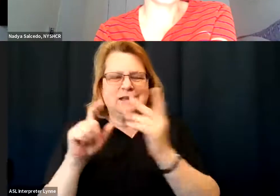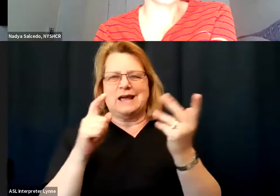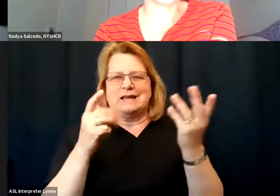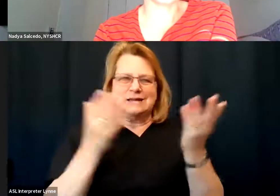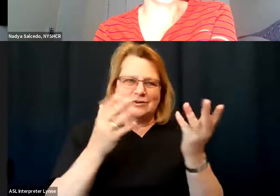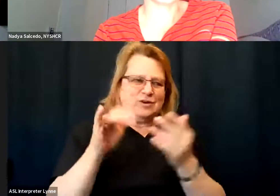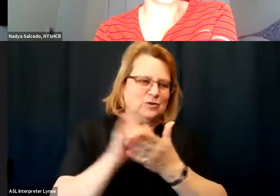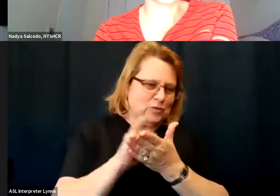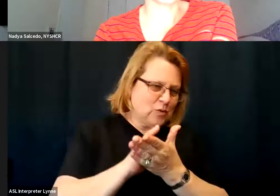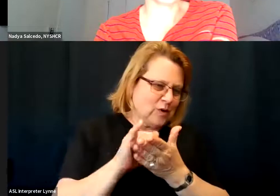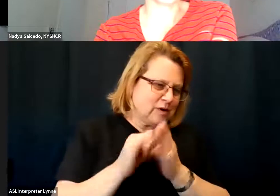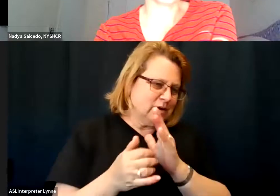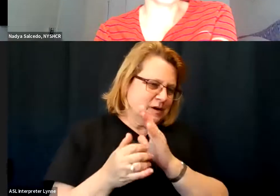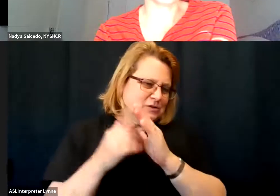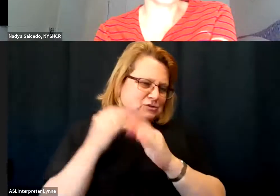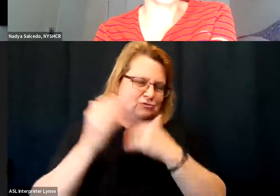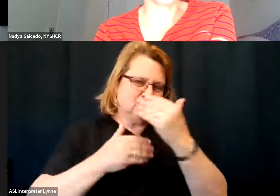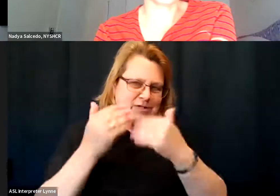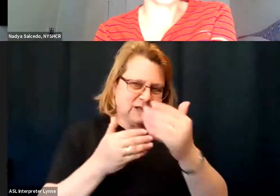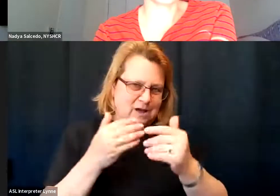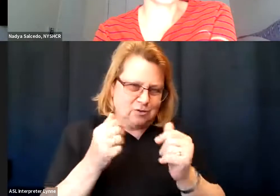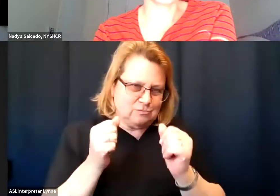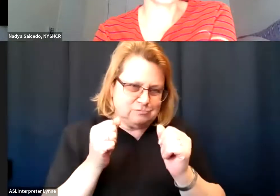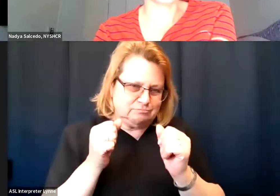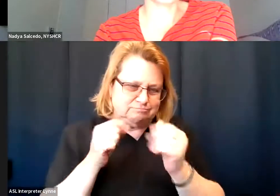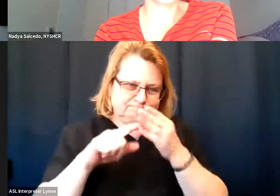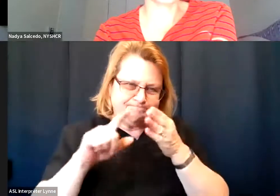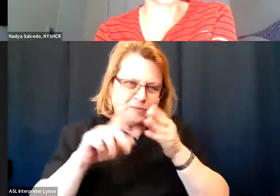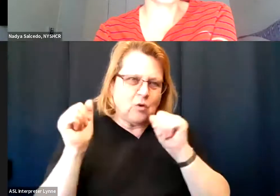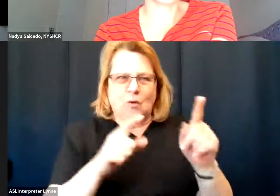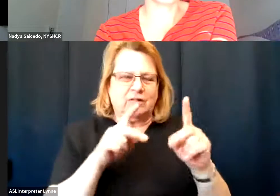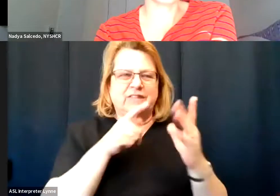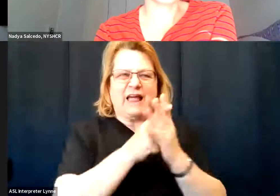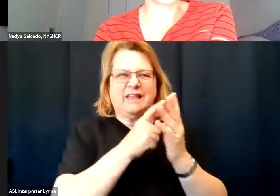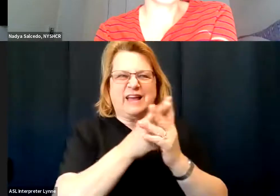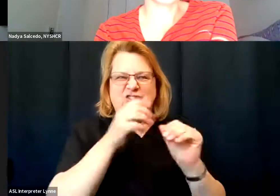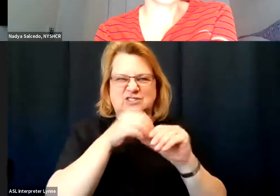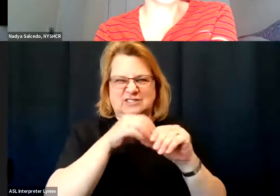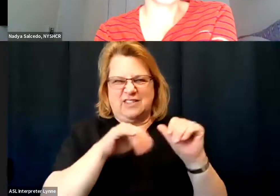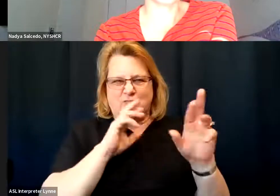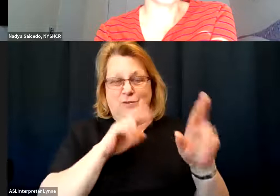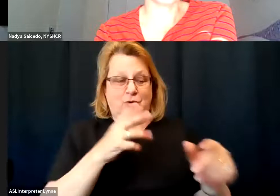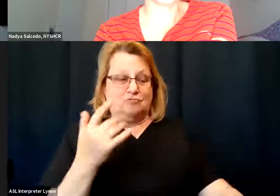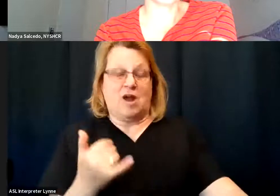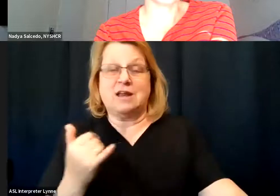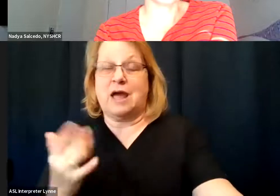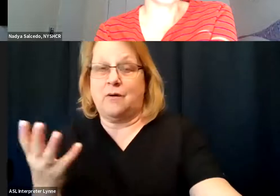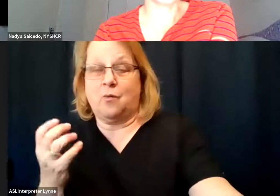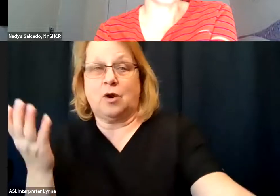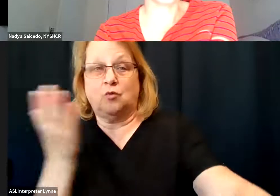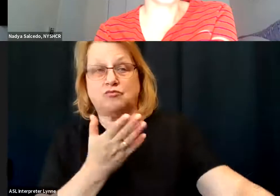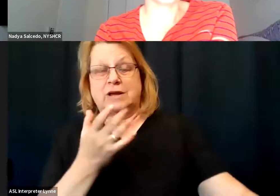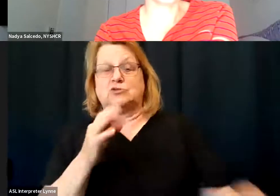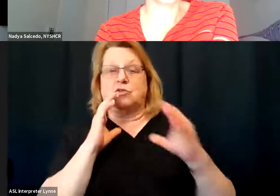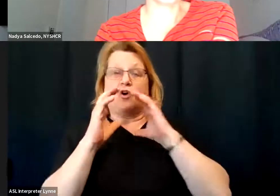to run down all of the allegations in that reporting. But at this point, I did want to bring to the conversation, as I